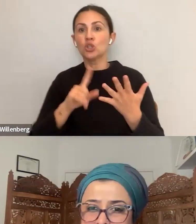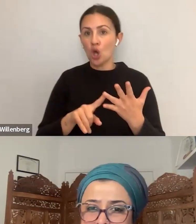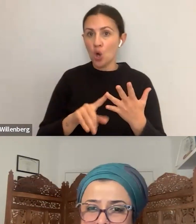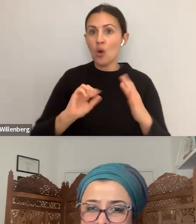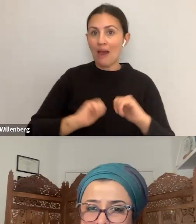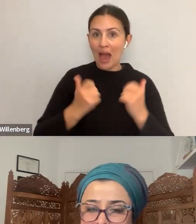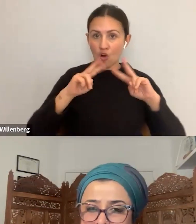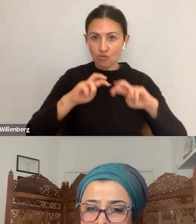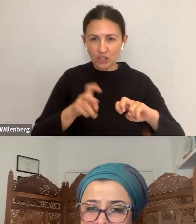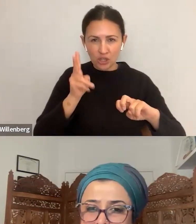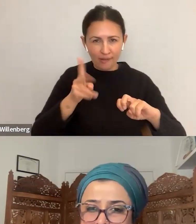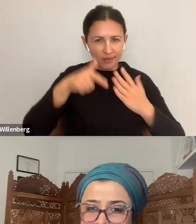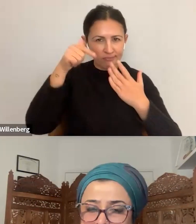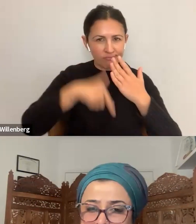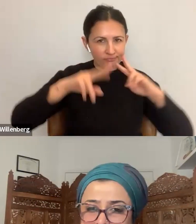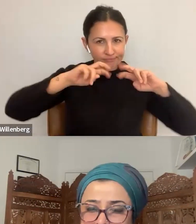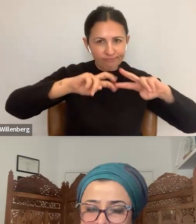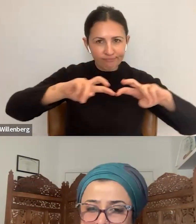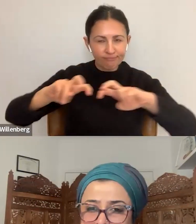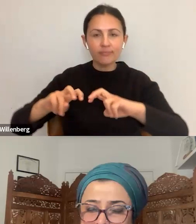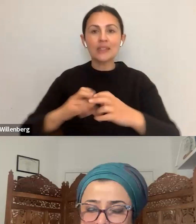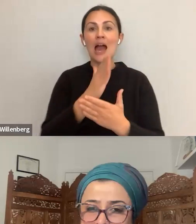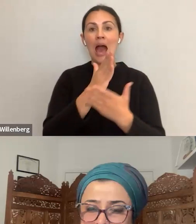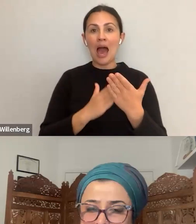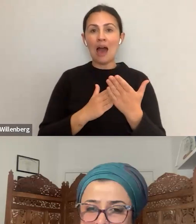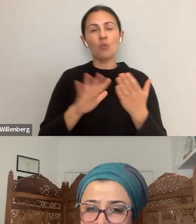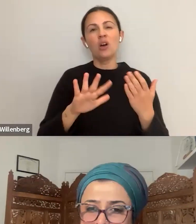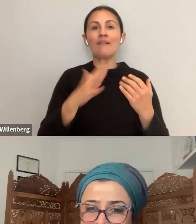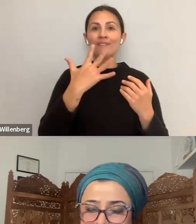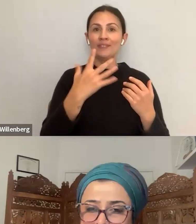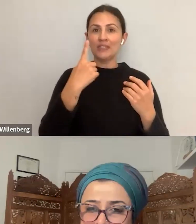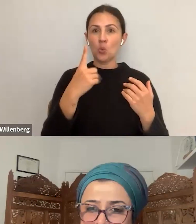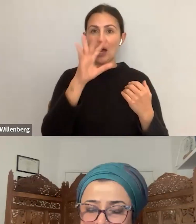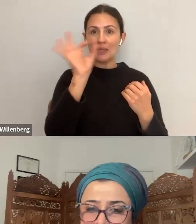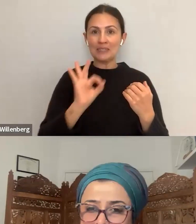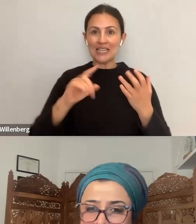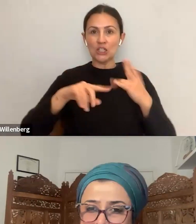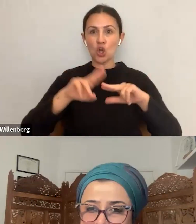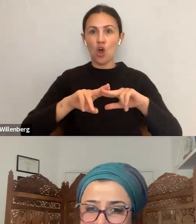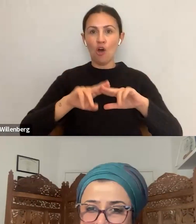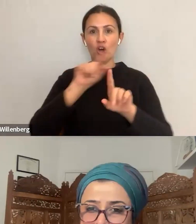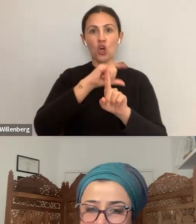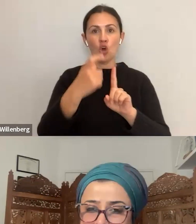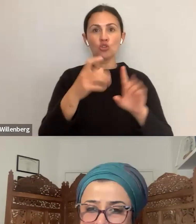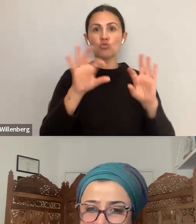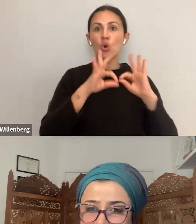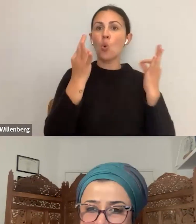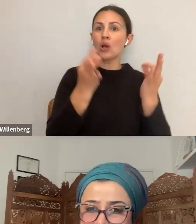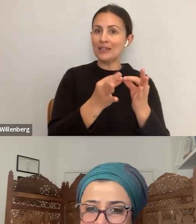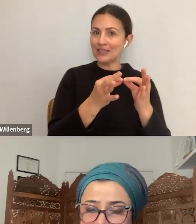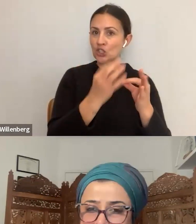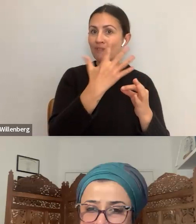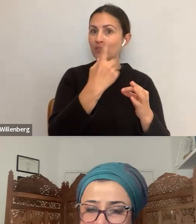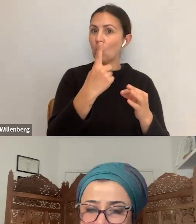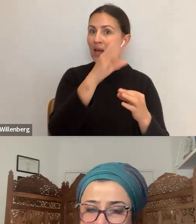research found was that approximately half, actually 51%, of the major cultural organisations in